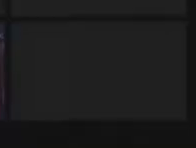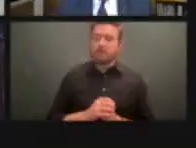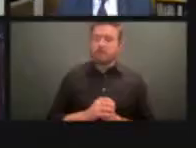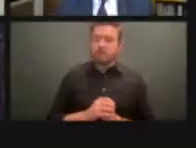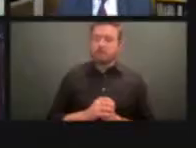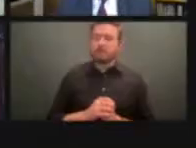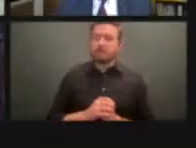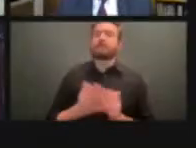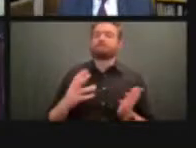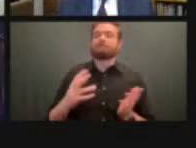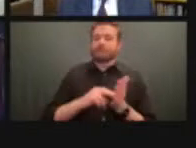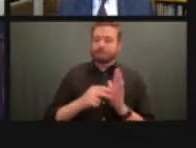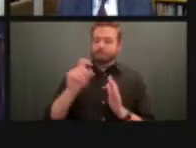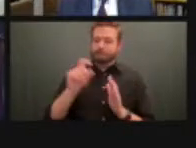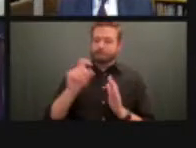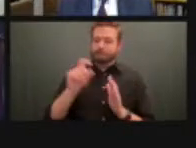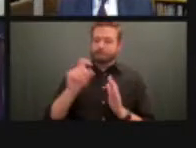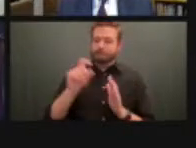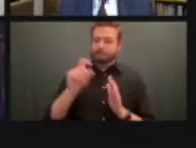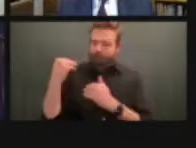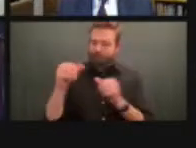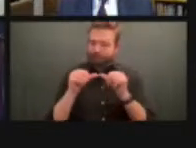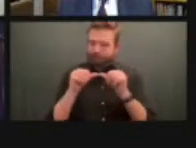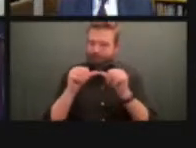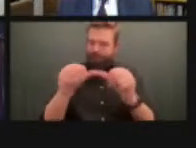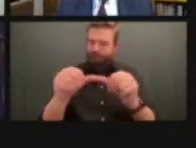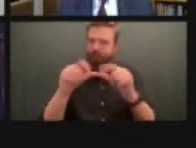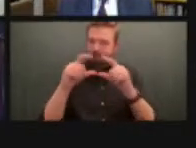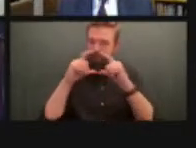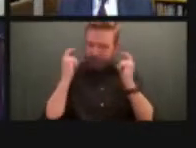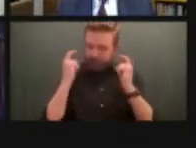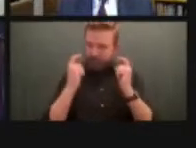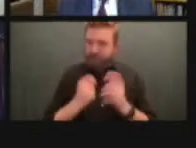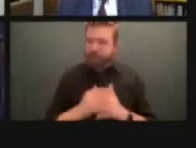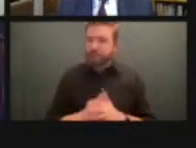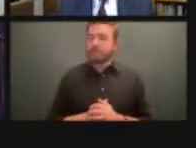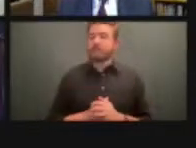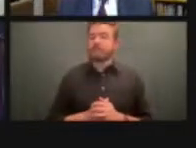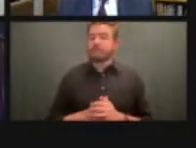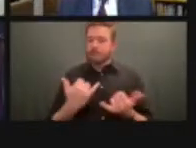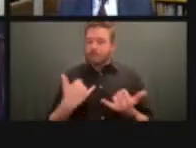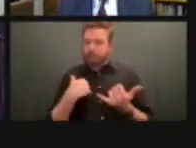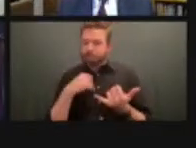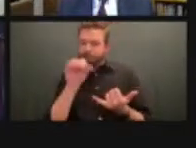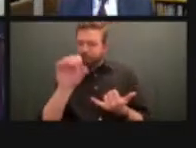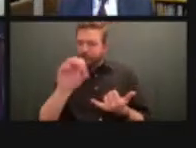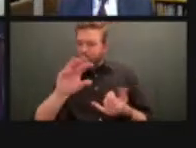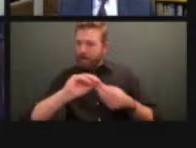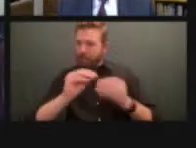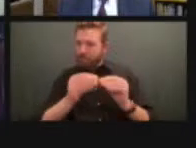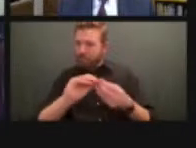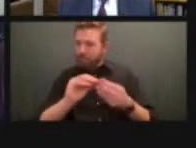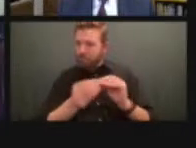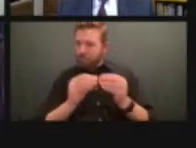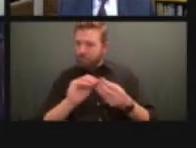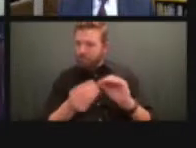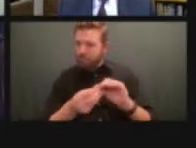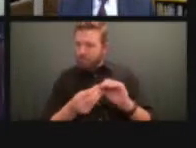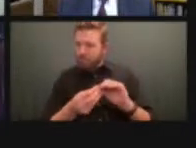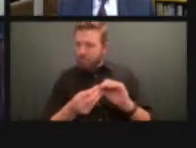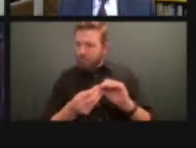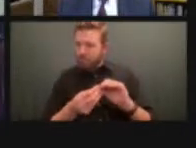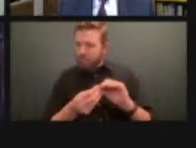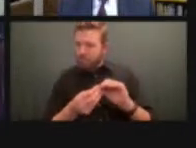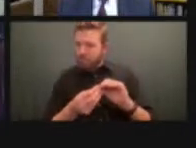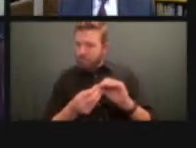Let's now jump to those numbers and start with a look at what is happening in our hospitals. As it has been